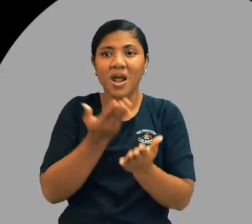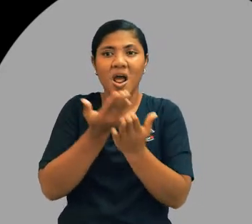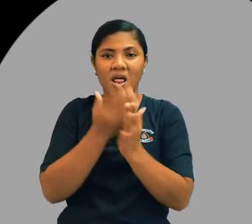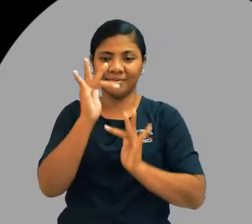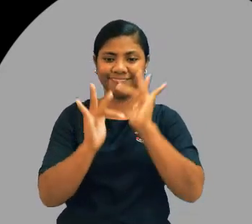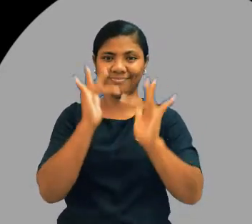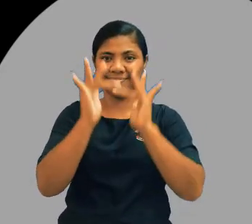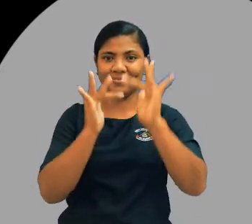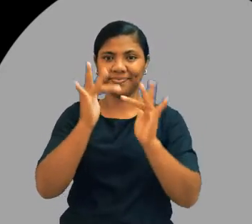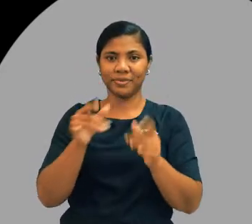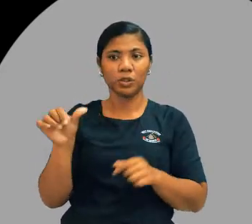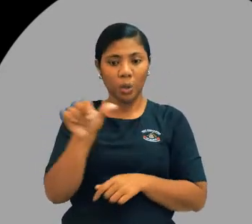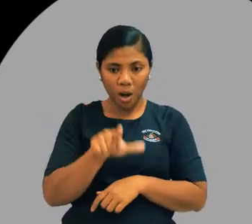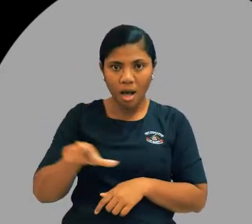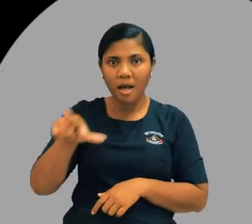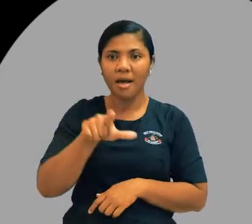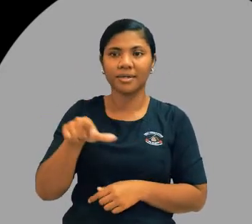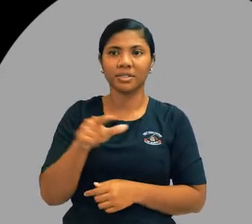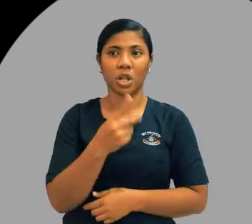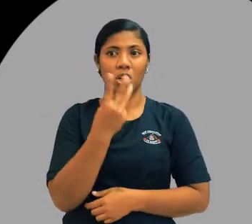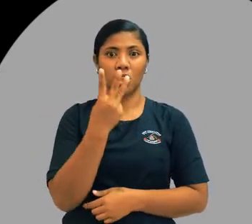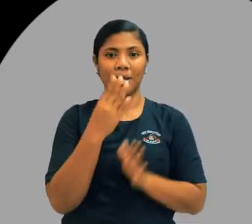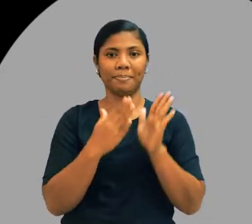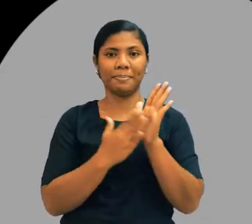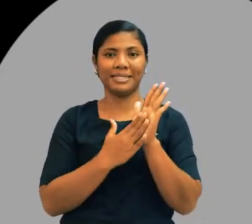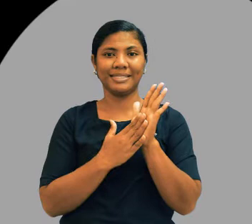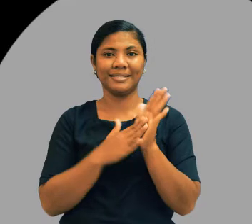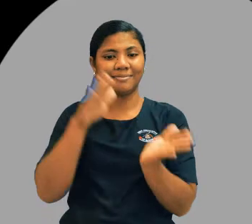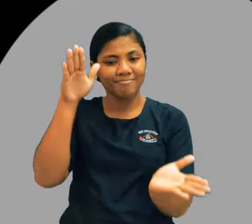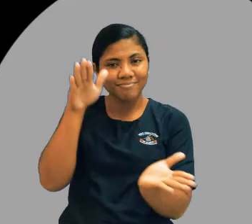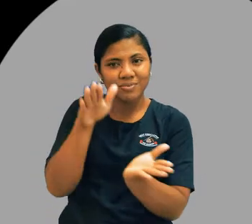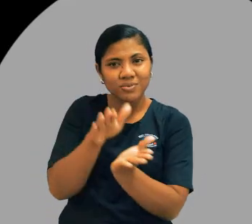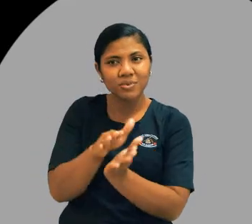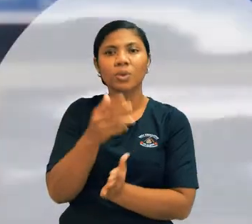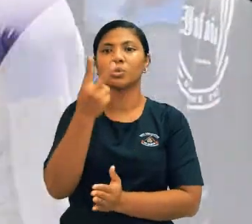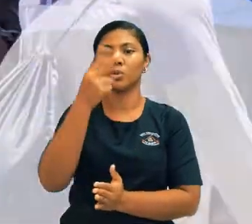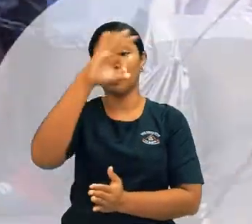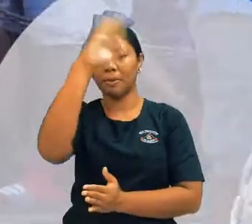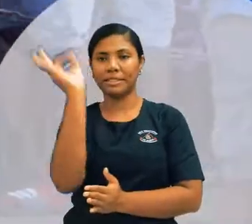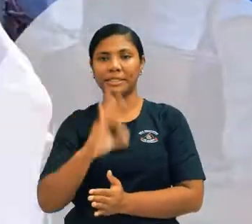tala for all pensioners under the Senior Citizens Benefits Fund.